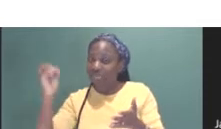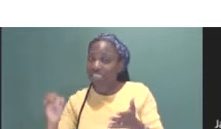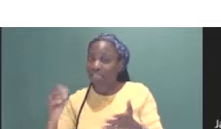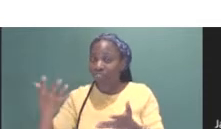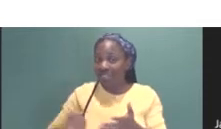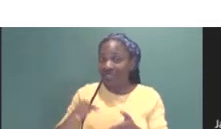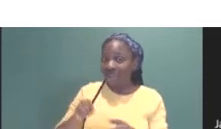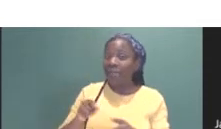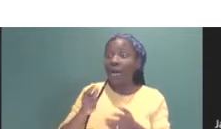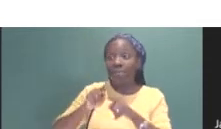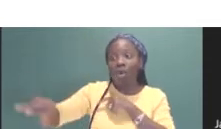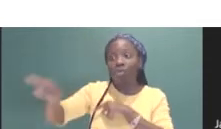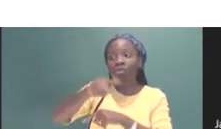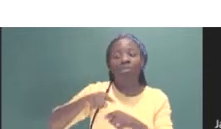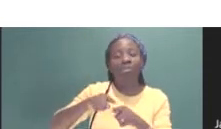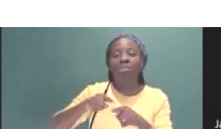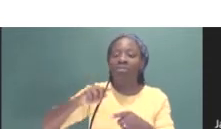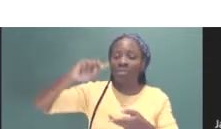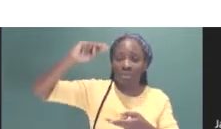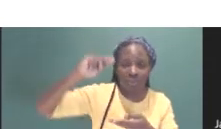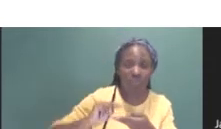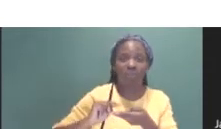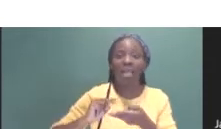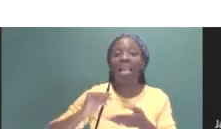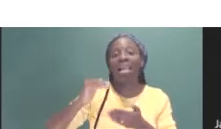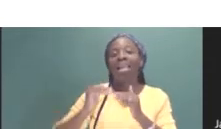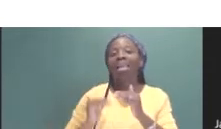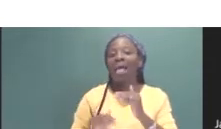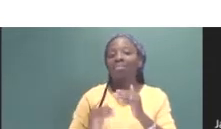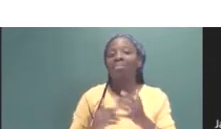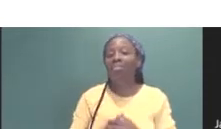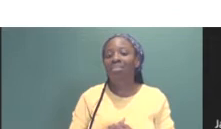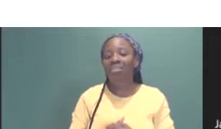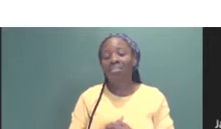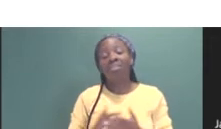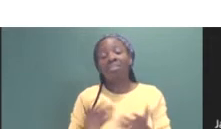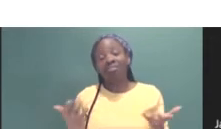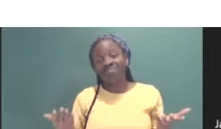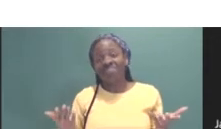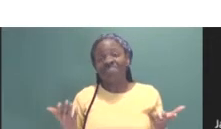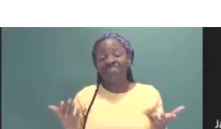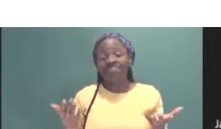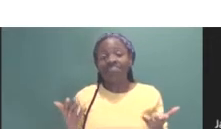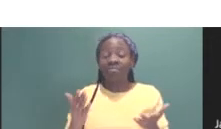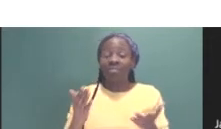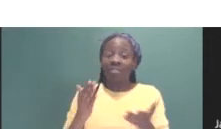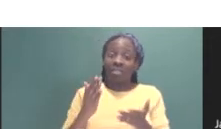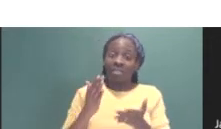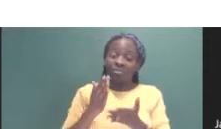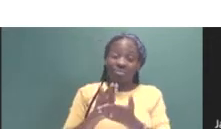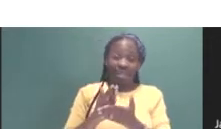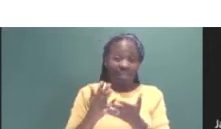that. Okay, so yeah, it's it was quite.